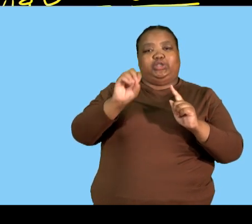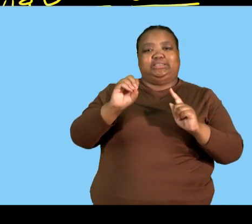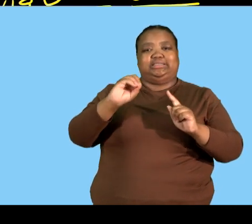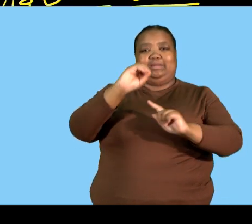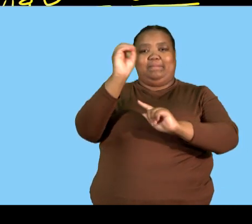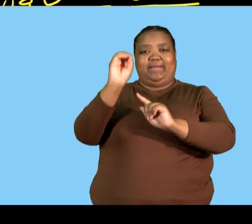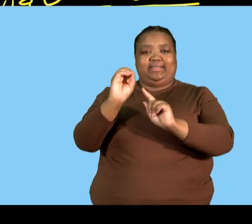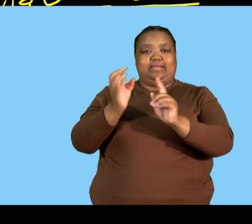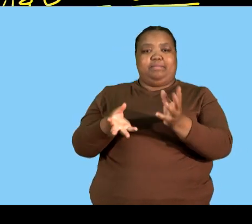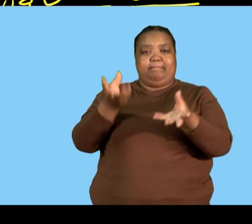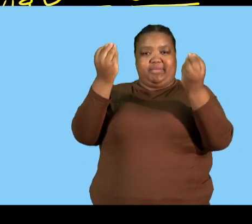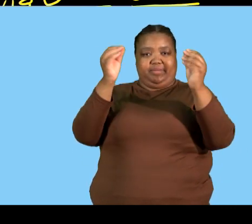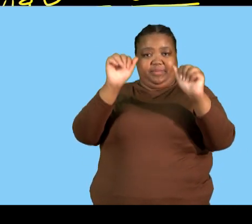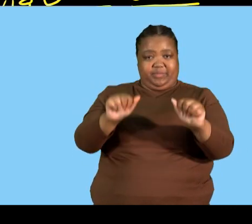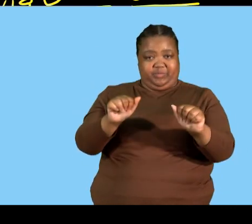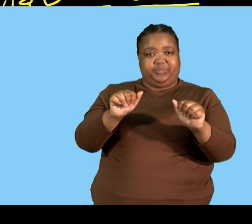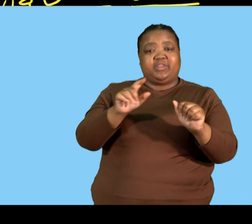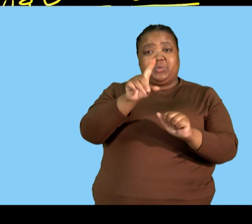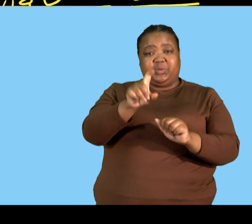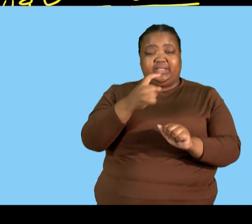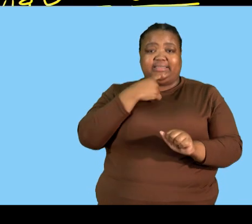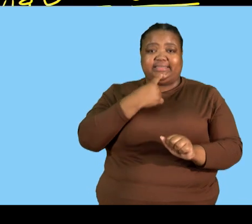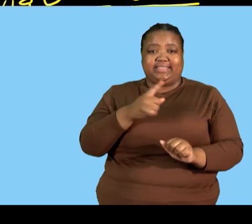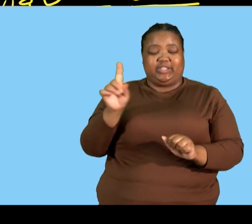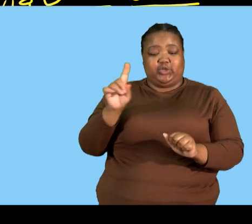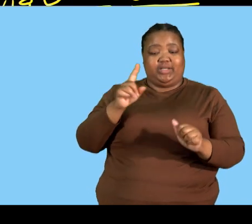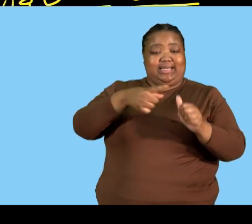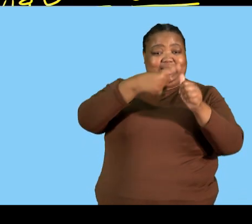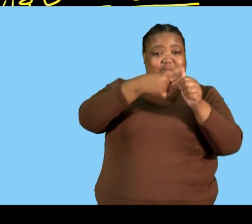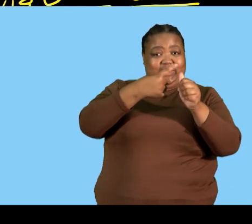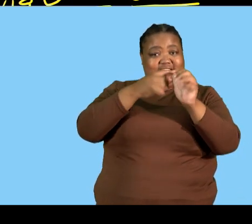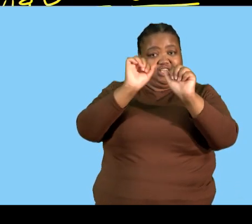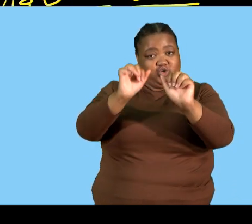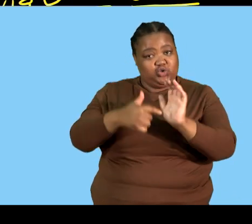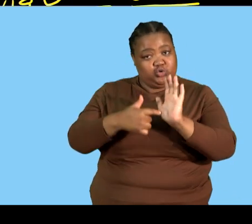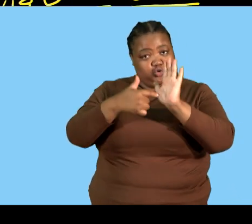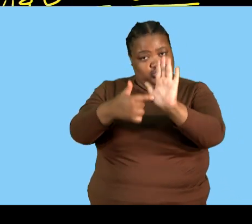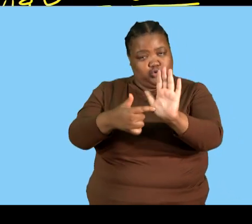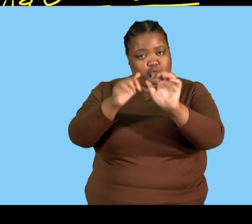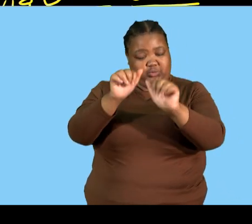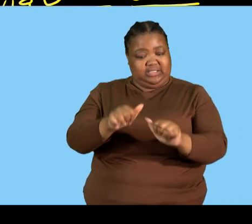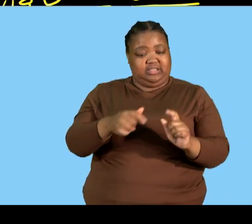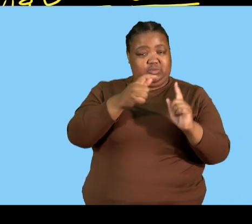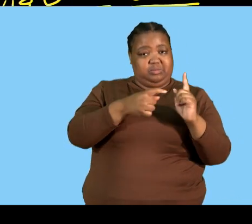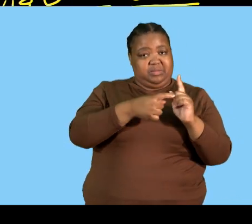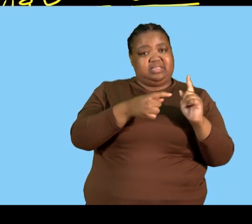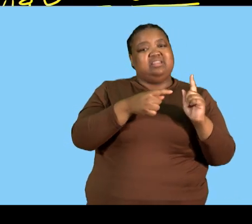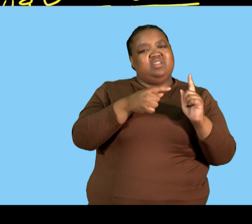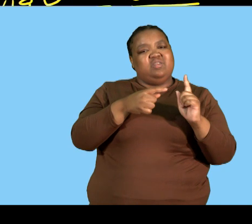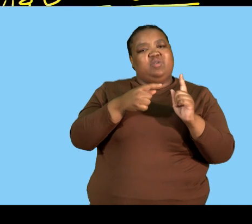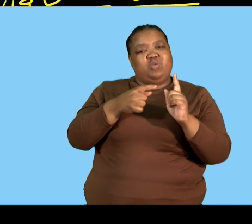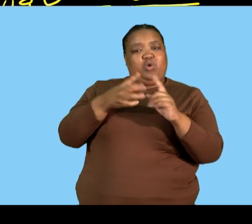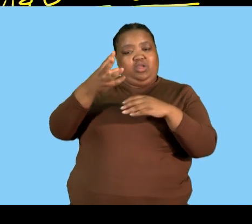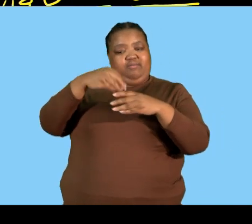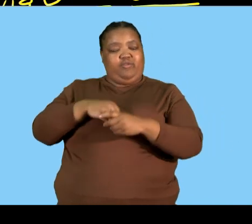So according to the question, it said, show all your calculations if she will qualify. And remember,